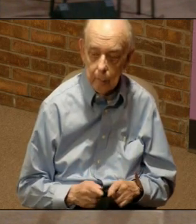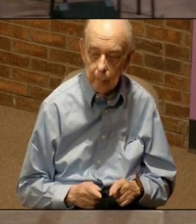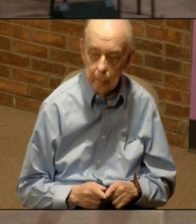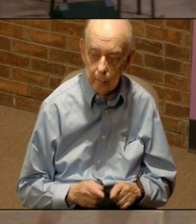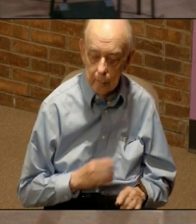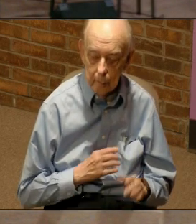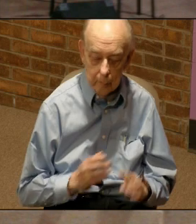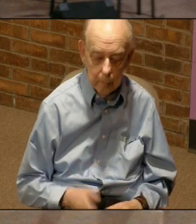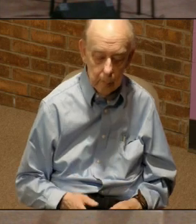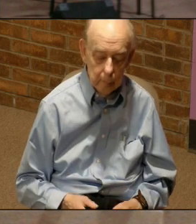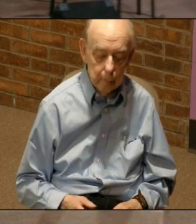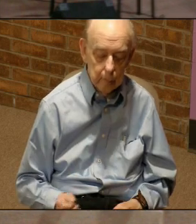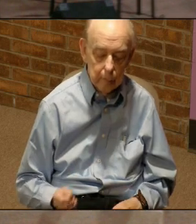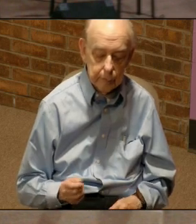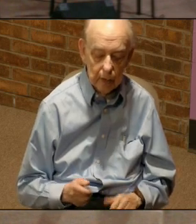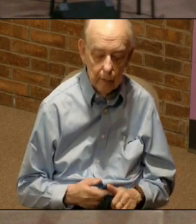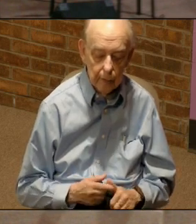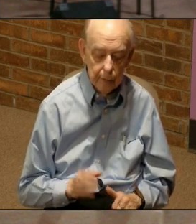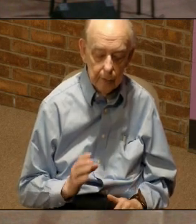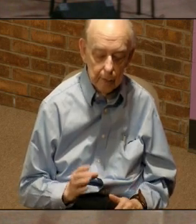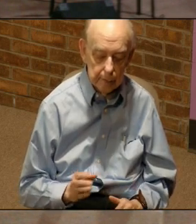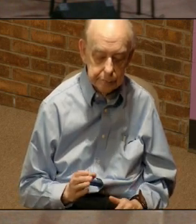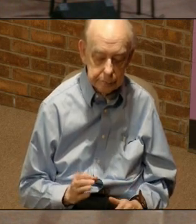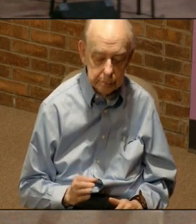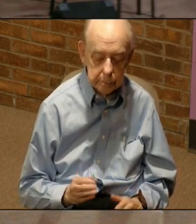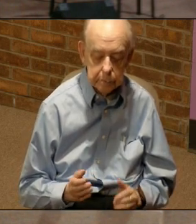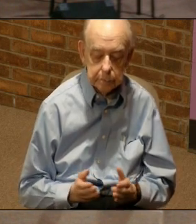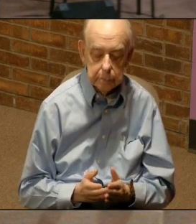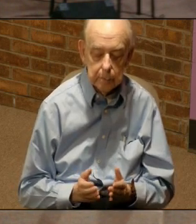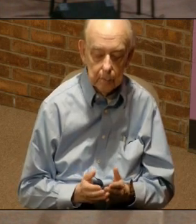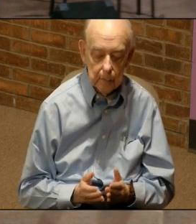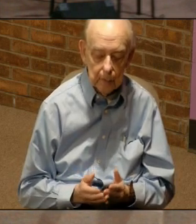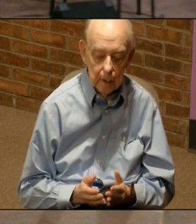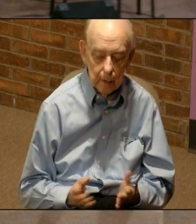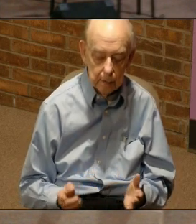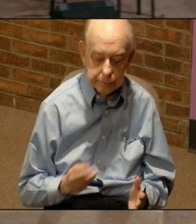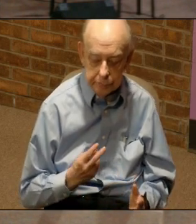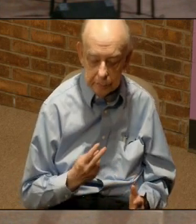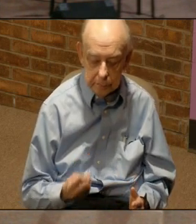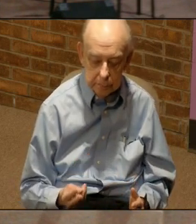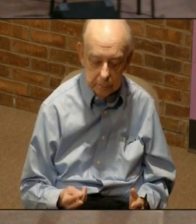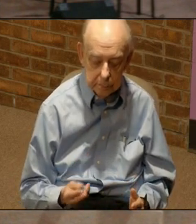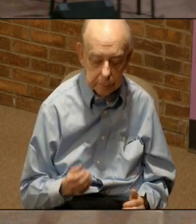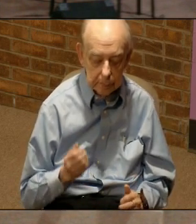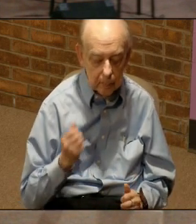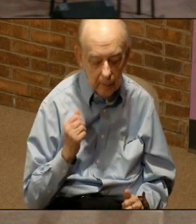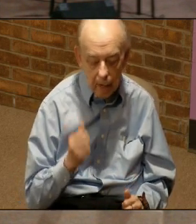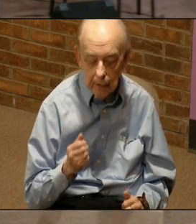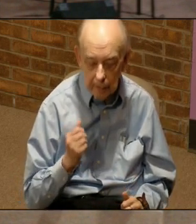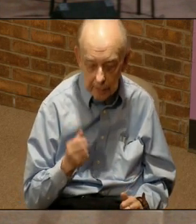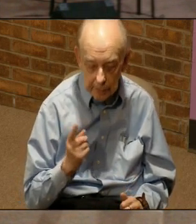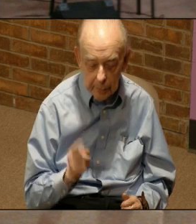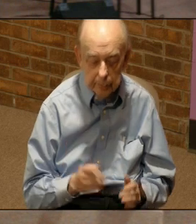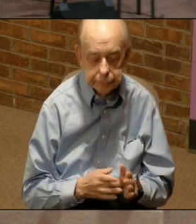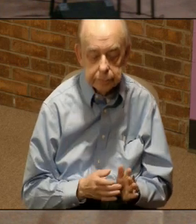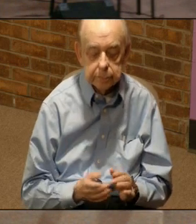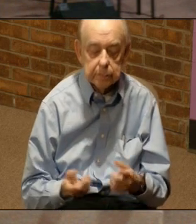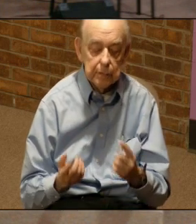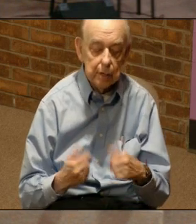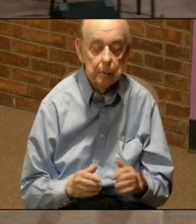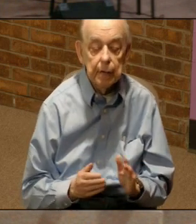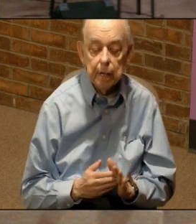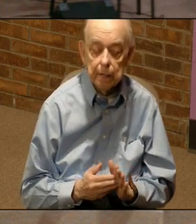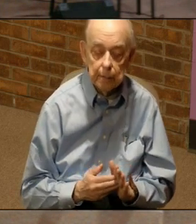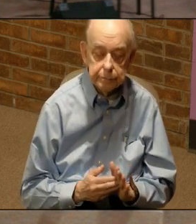the Christians of the first century in the book, when they were looking every day for Jesus to come